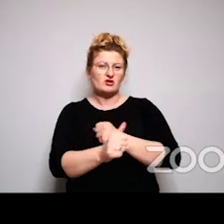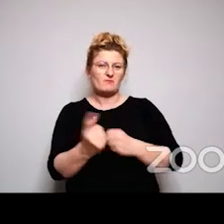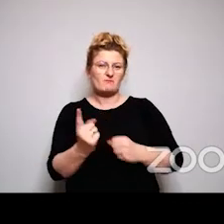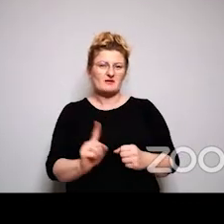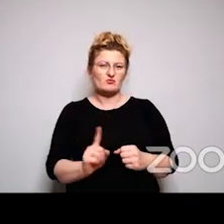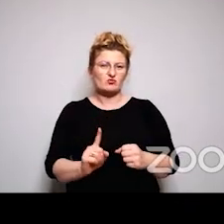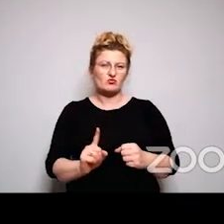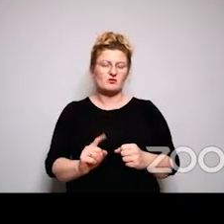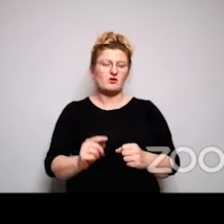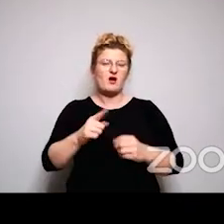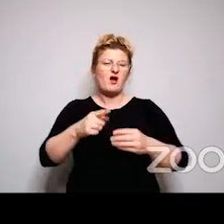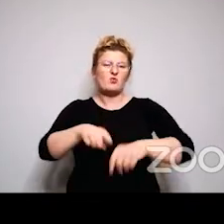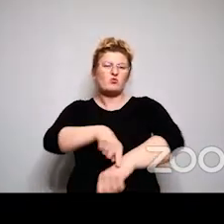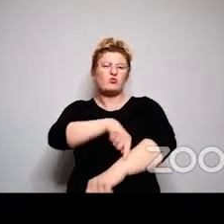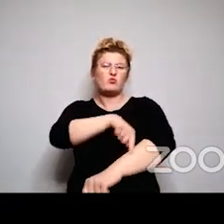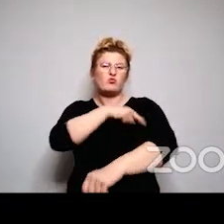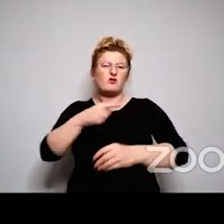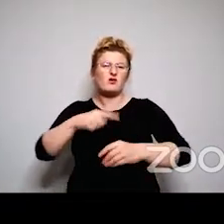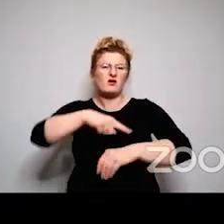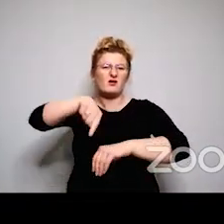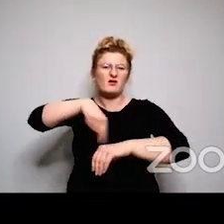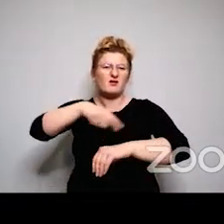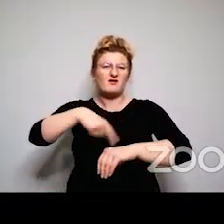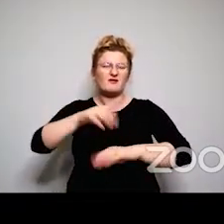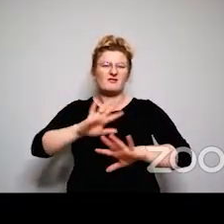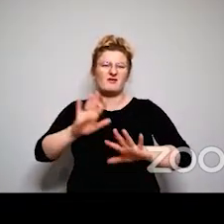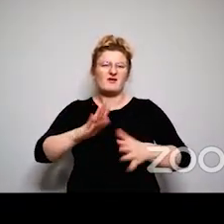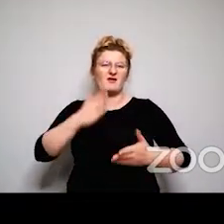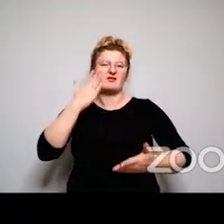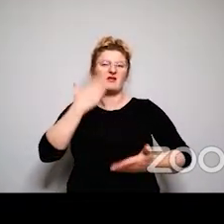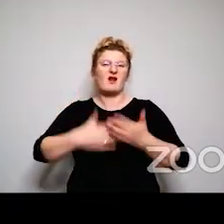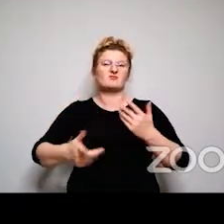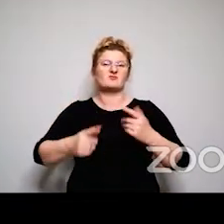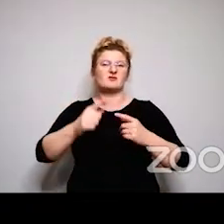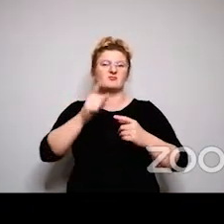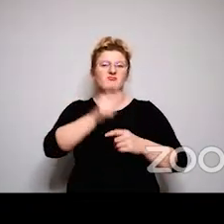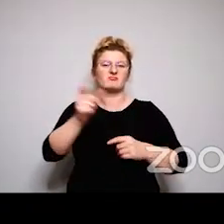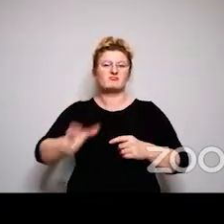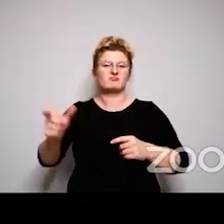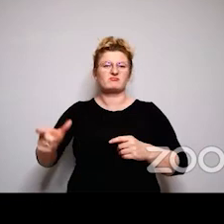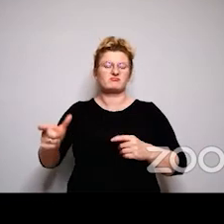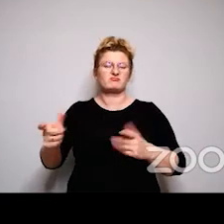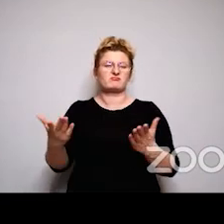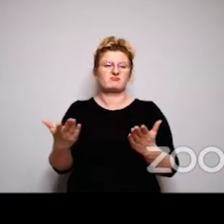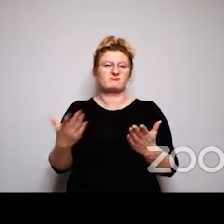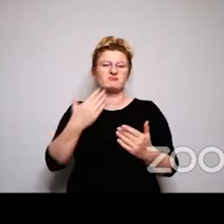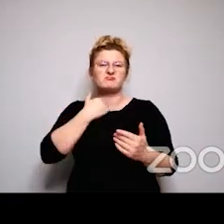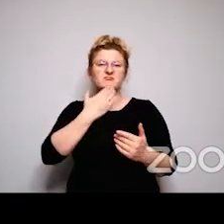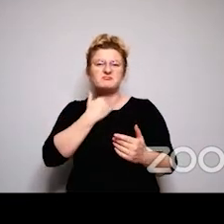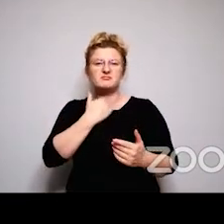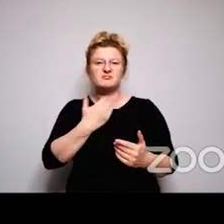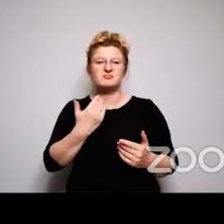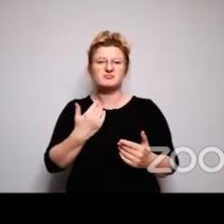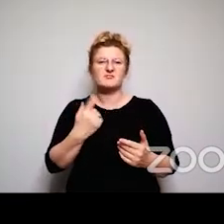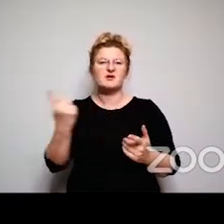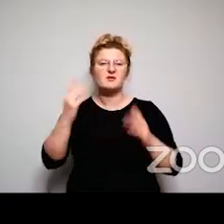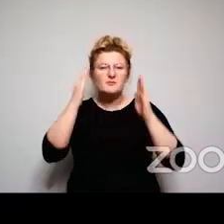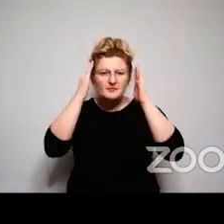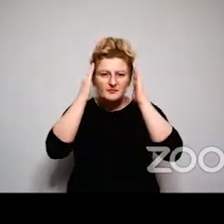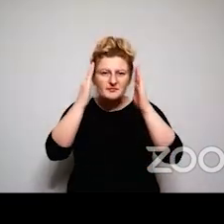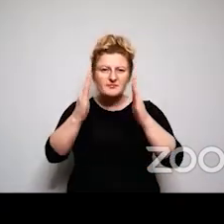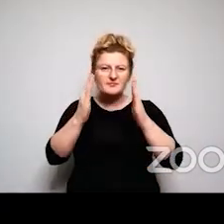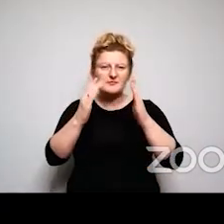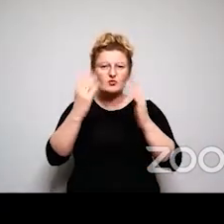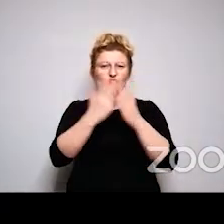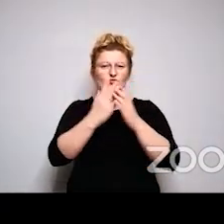attention is just 20 minutes, like fully attention is just 20 minutes. And then we ask them to do some theater